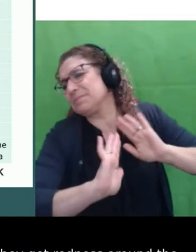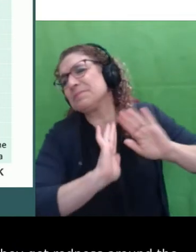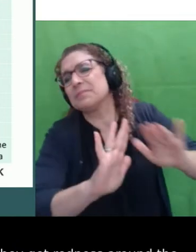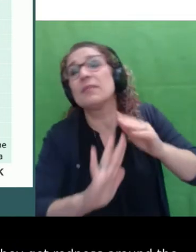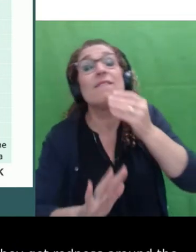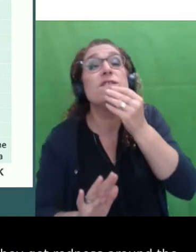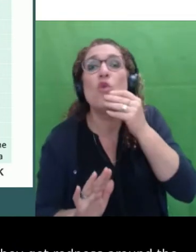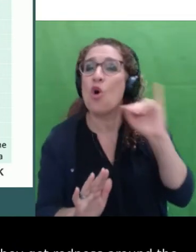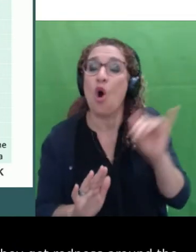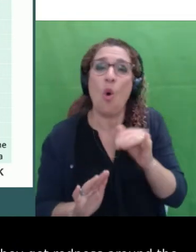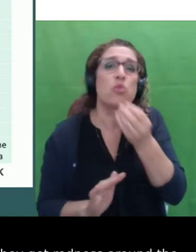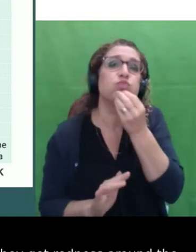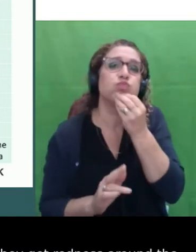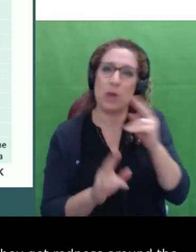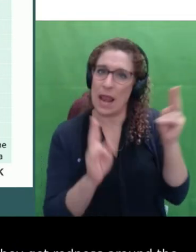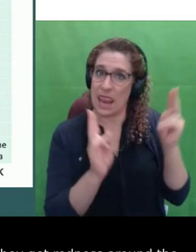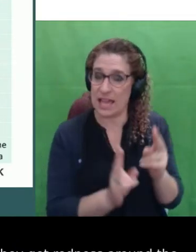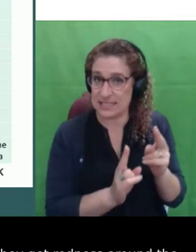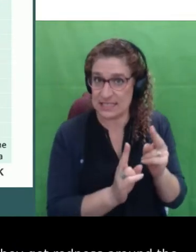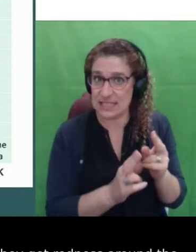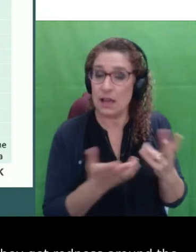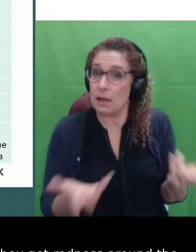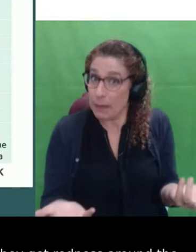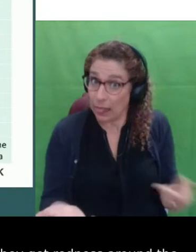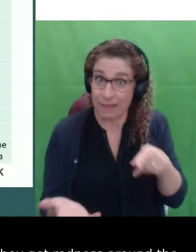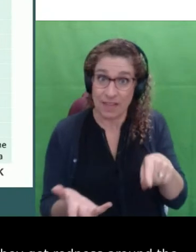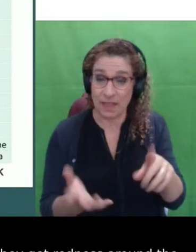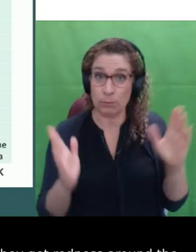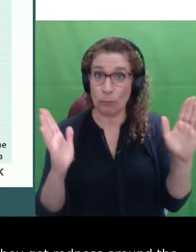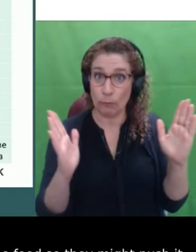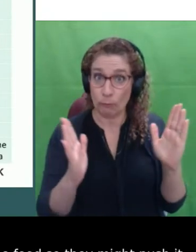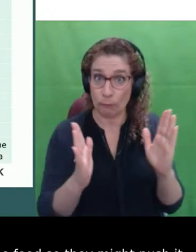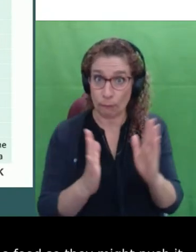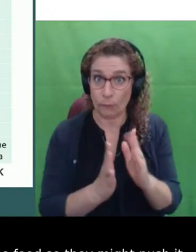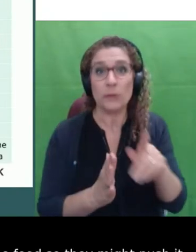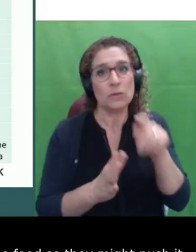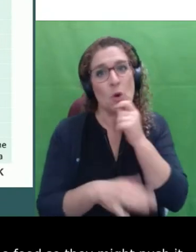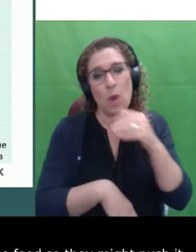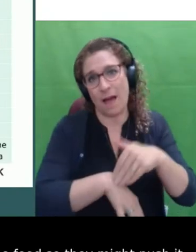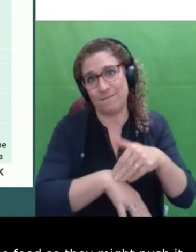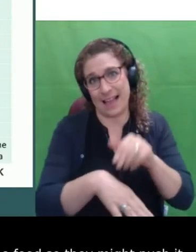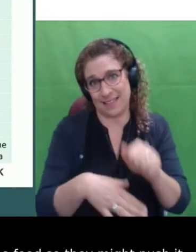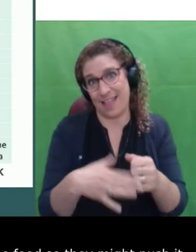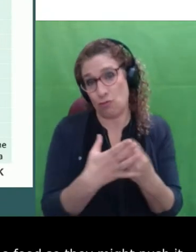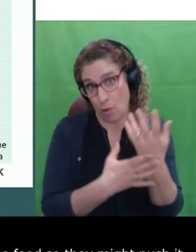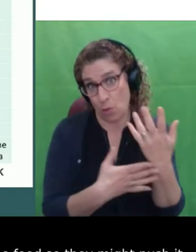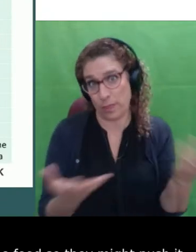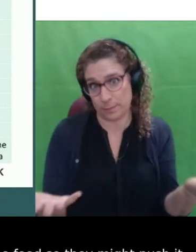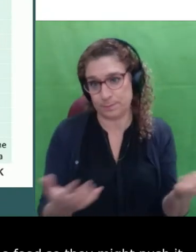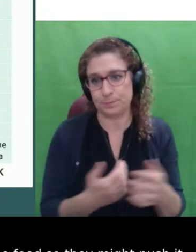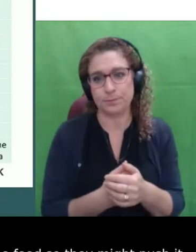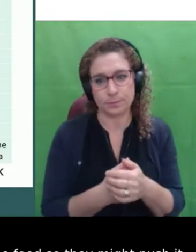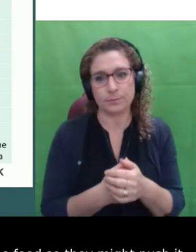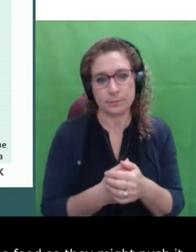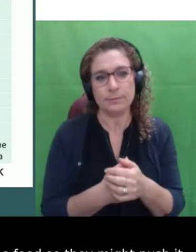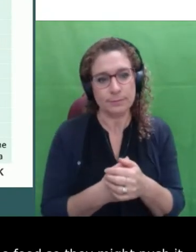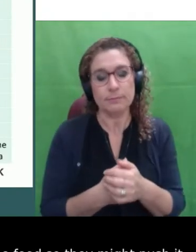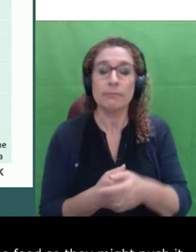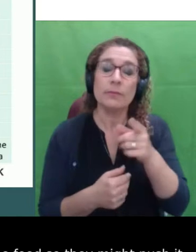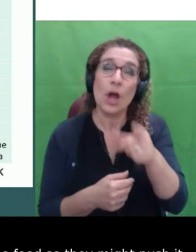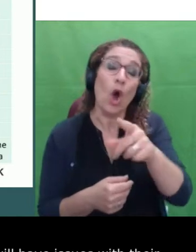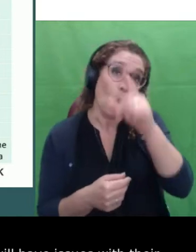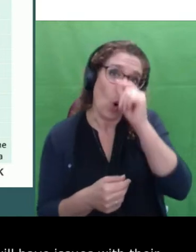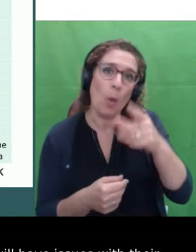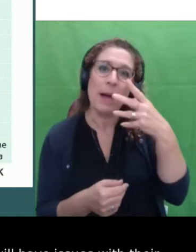intake and of course if that begins to happen they will have issues with their growth but you can have influence with mild to moderate non-ige